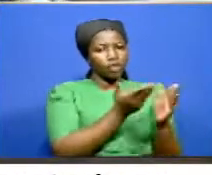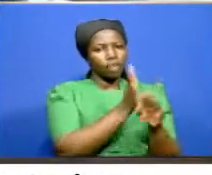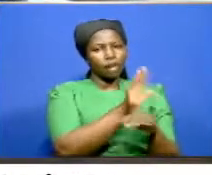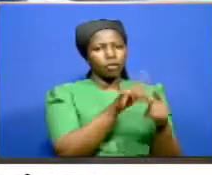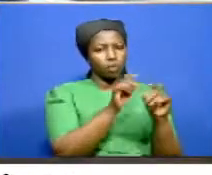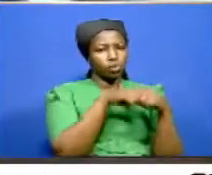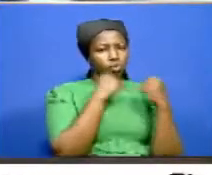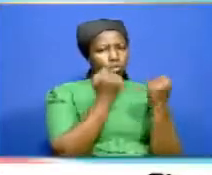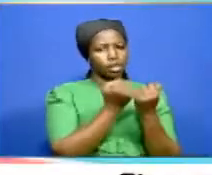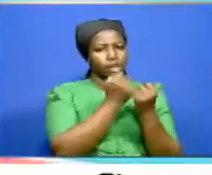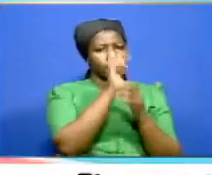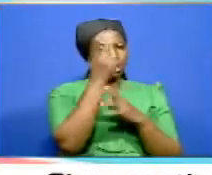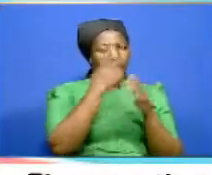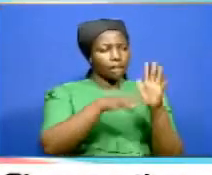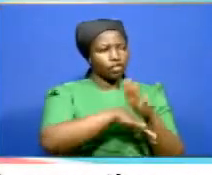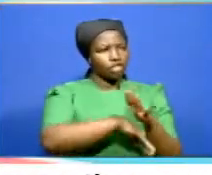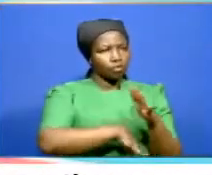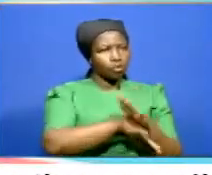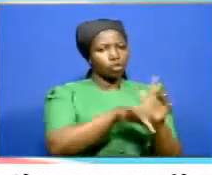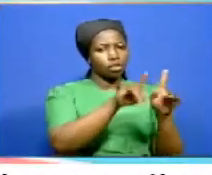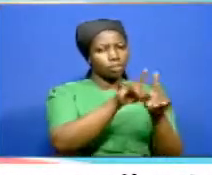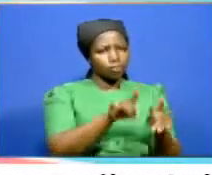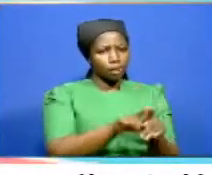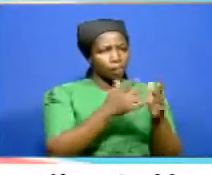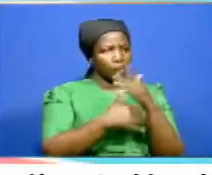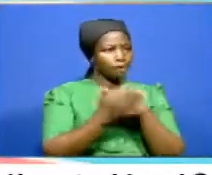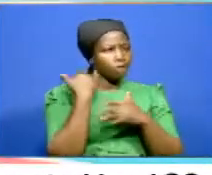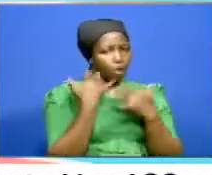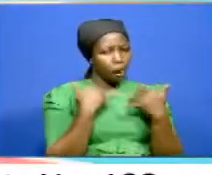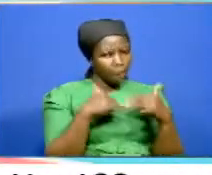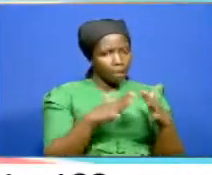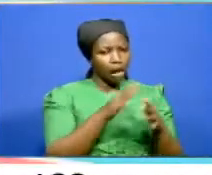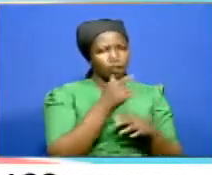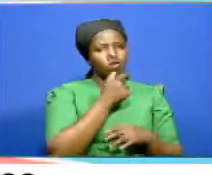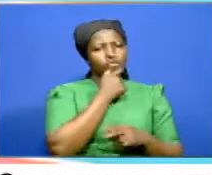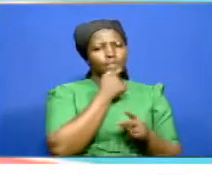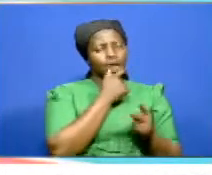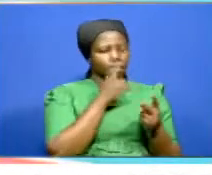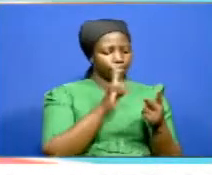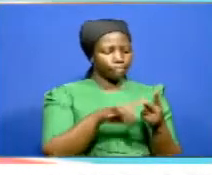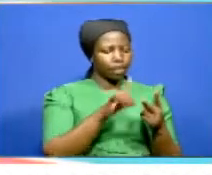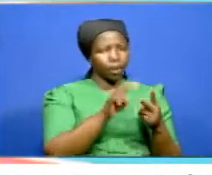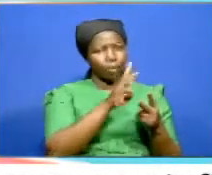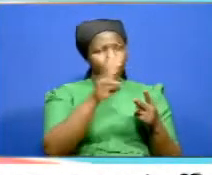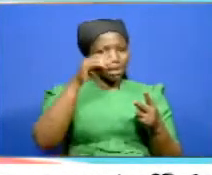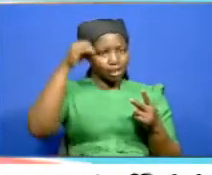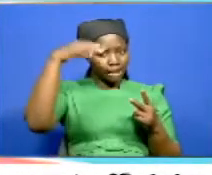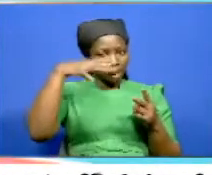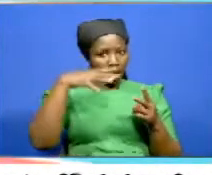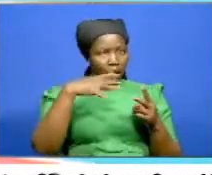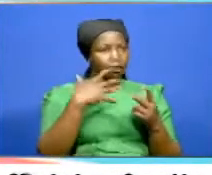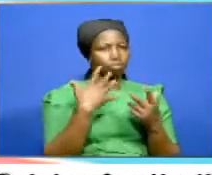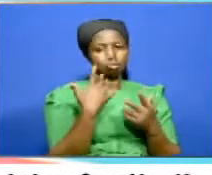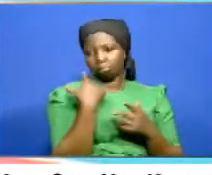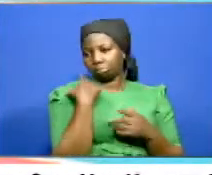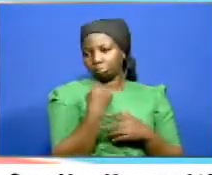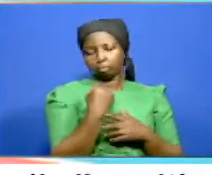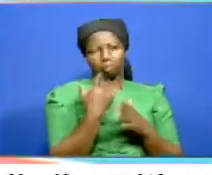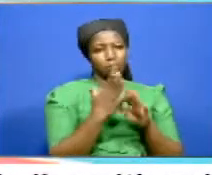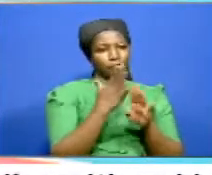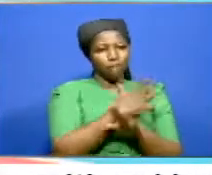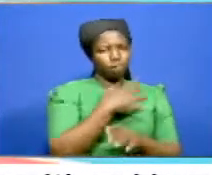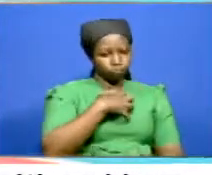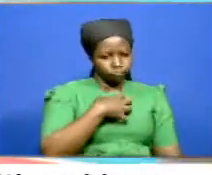or rather Kenyan football, as he's a former player, Gor Mahia, Western Stima, and most recently, before he retired, once again, as he